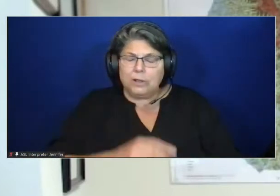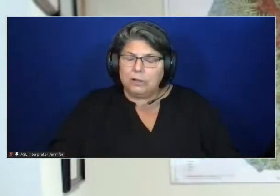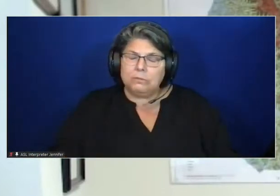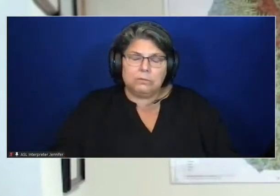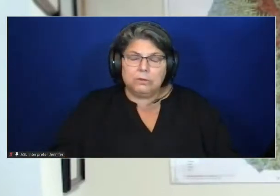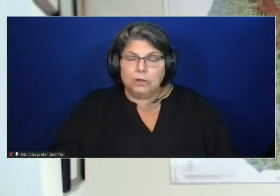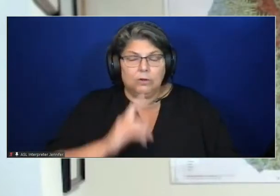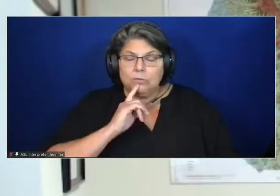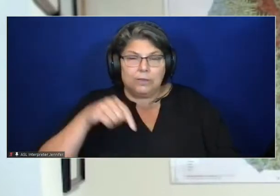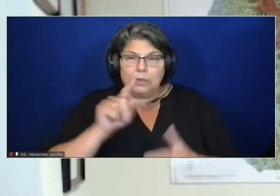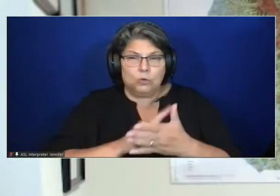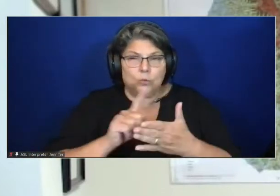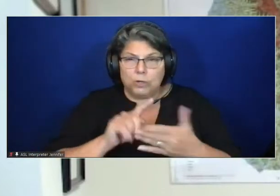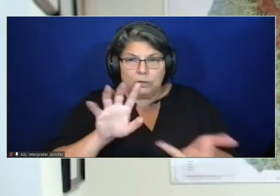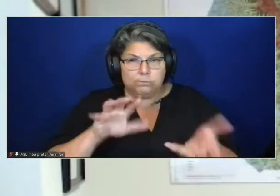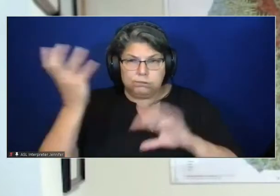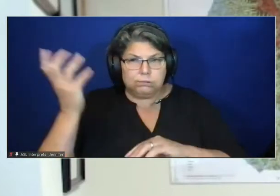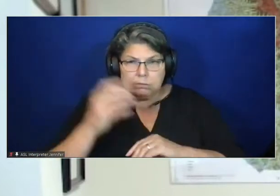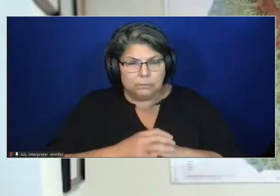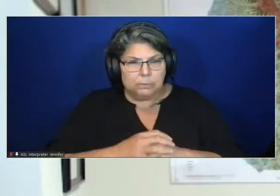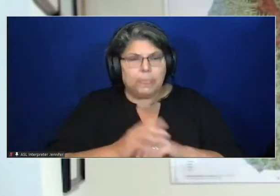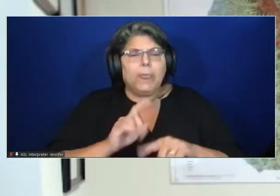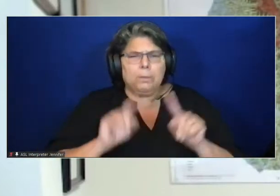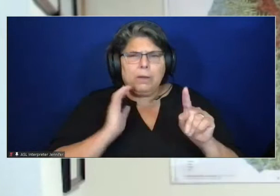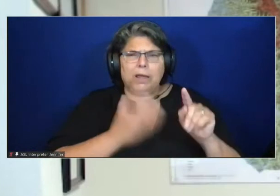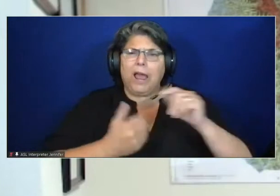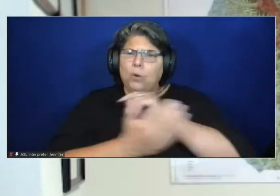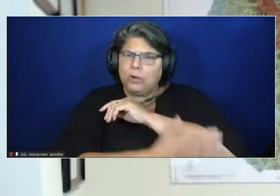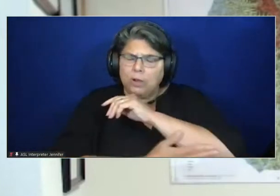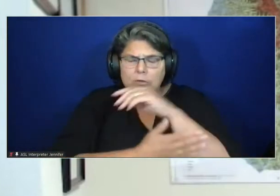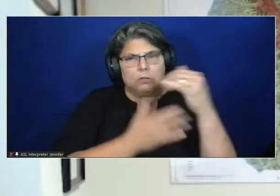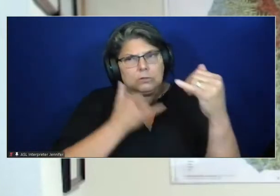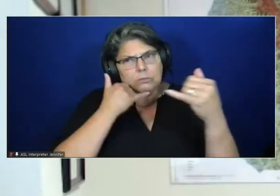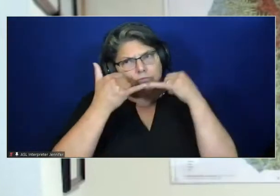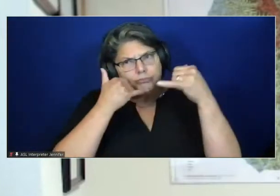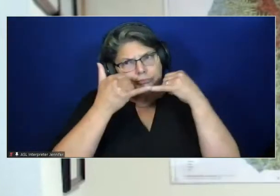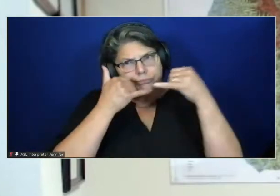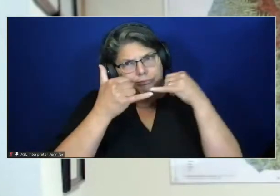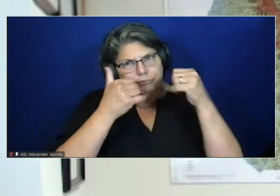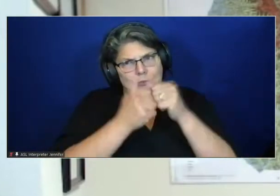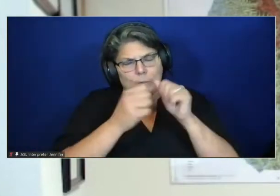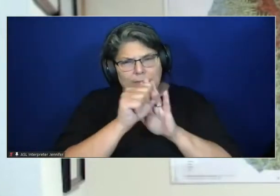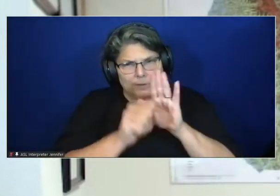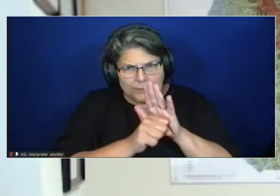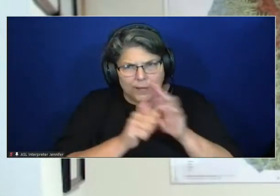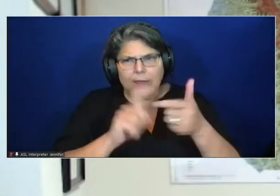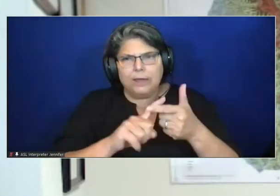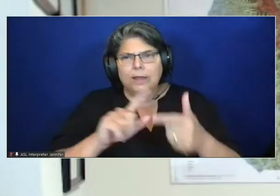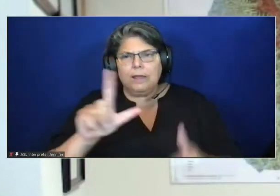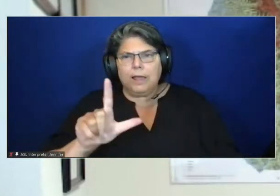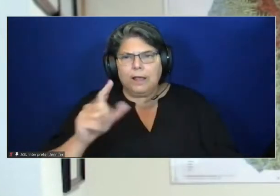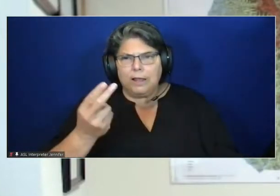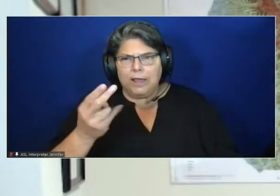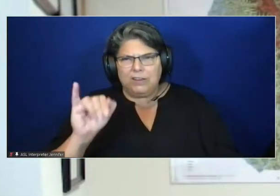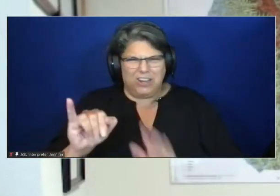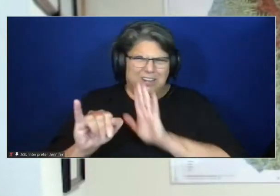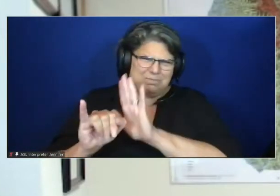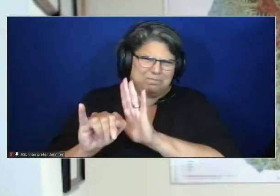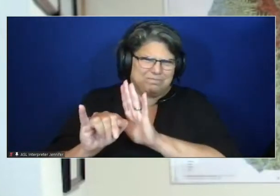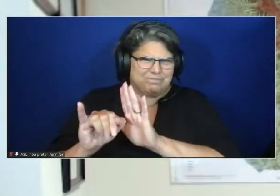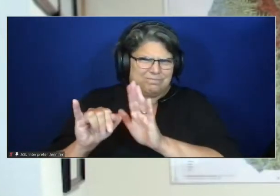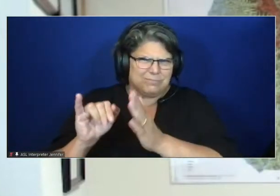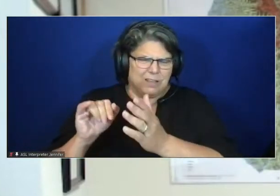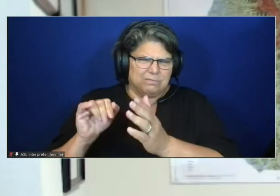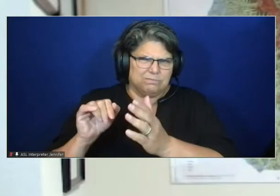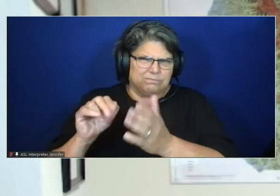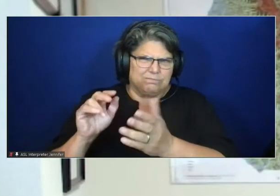week, but our county has been on the phone with the state and LHI, the contractor, and I believe that